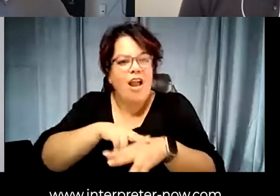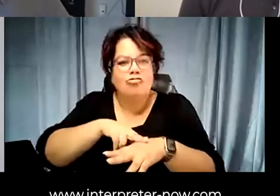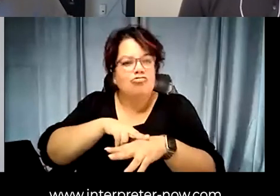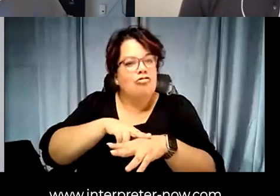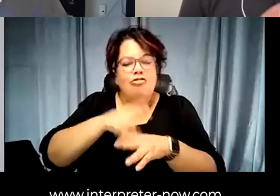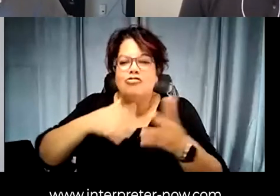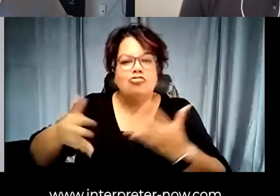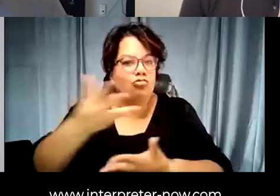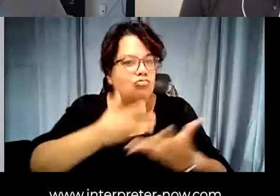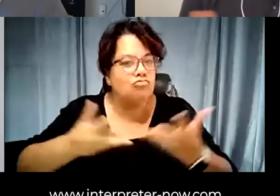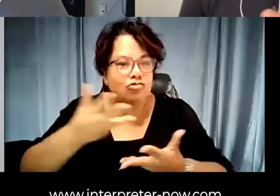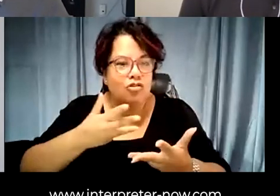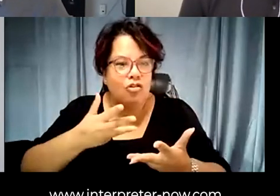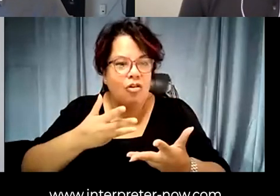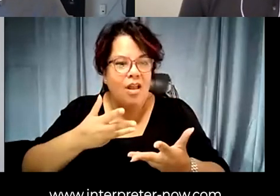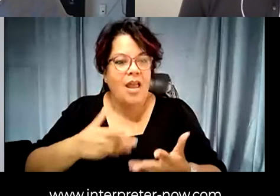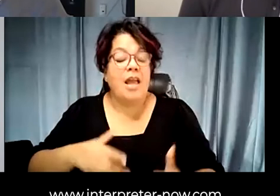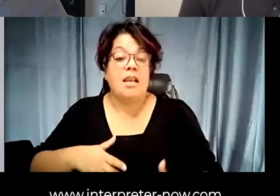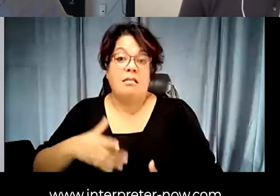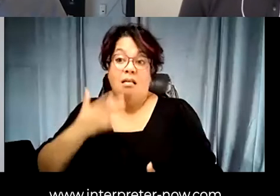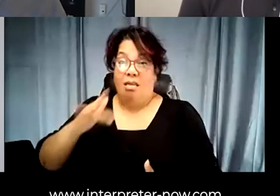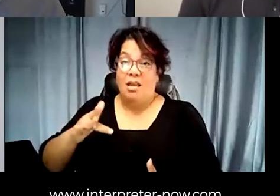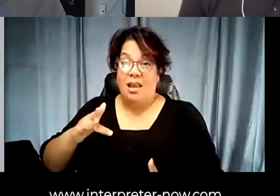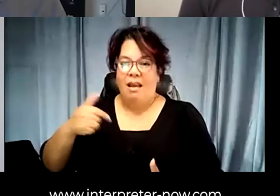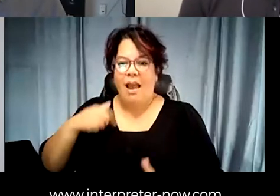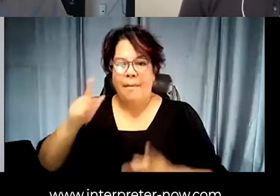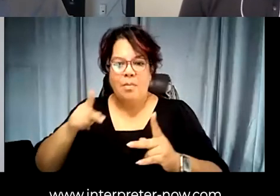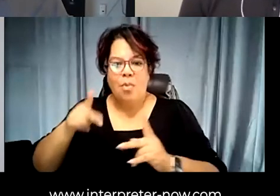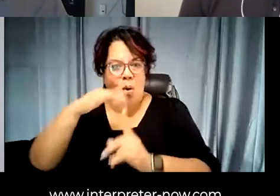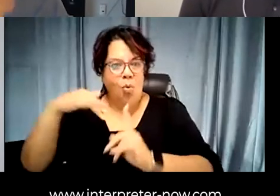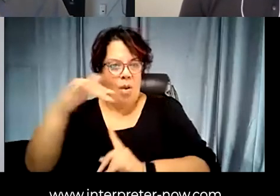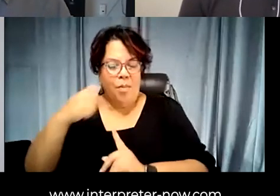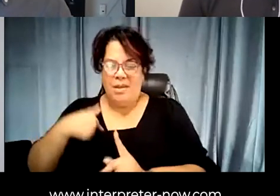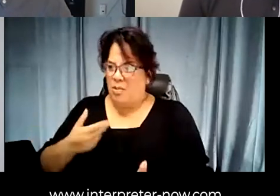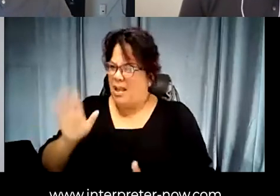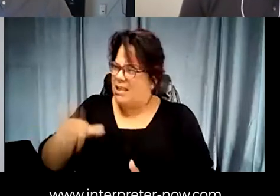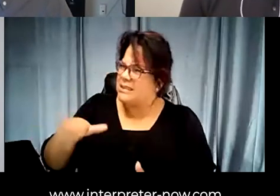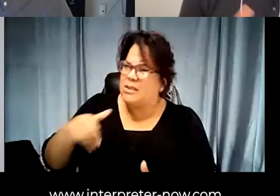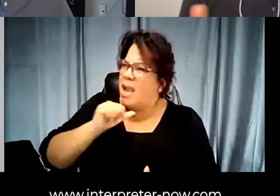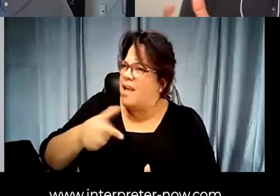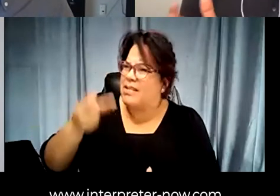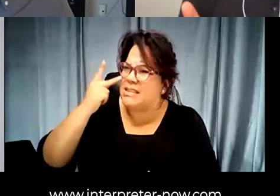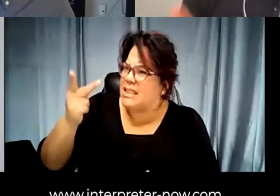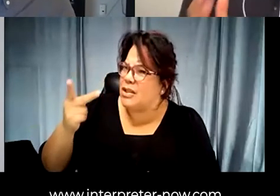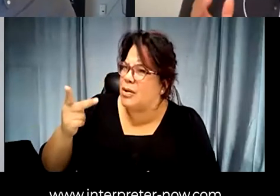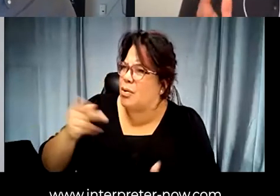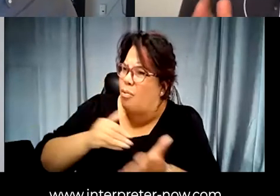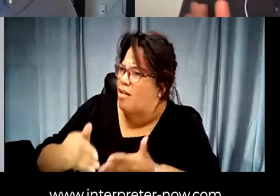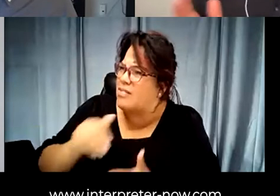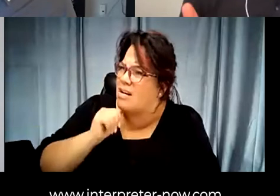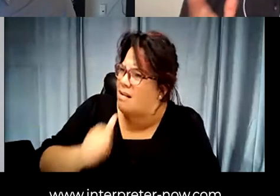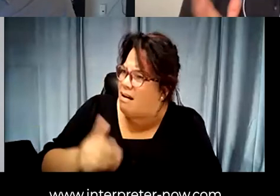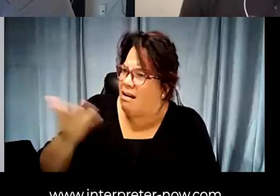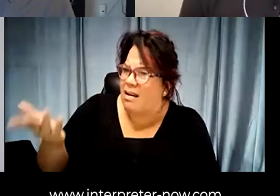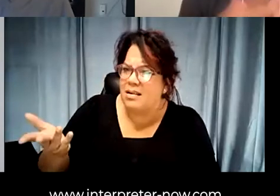And actually, fortunately enough, I had good people around me to point out like, hey, we haven't seen you in a while. Like, not like, hey, we